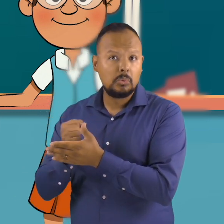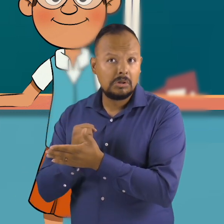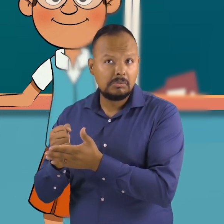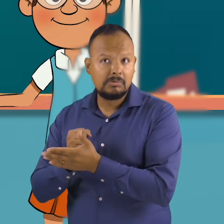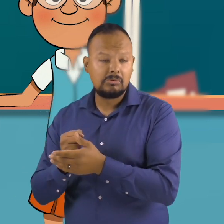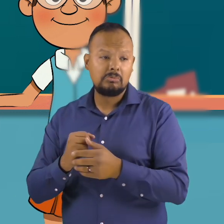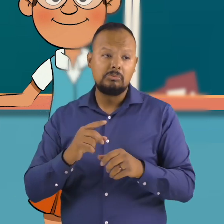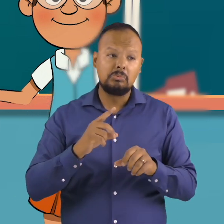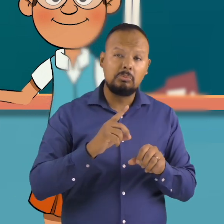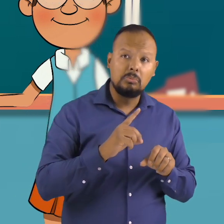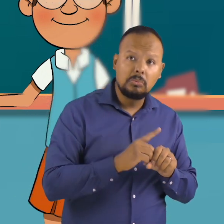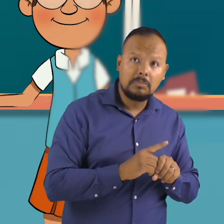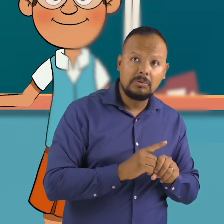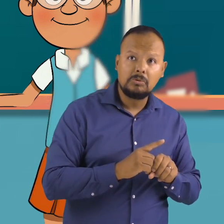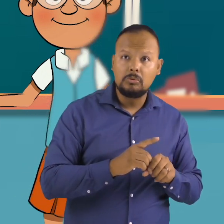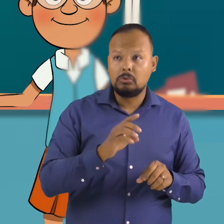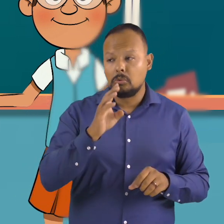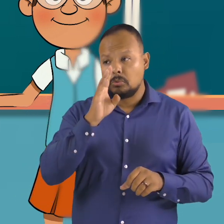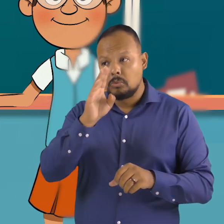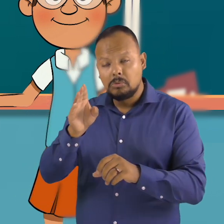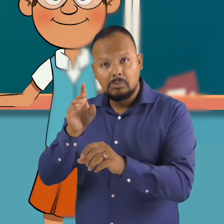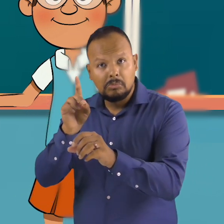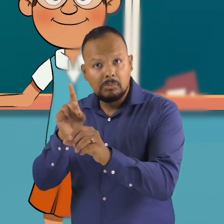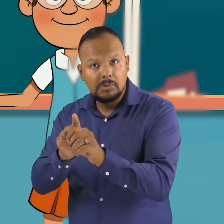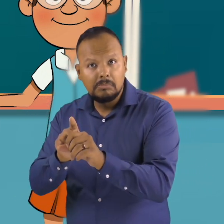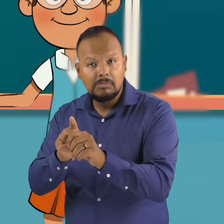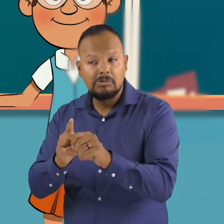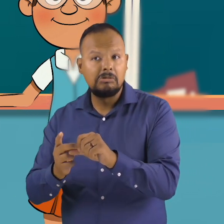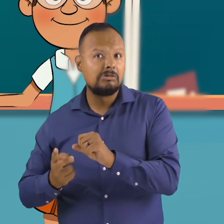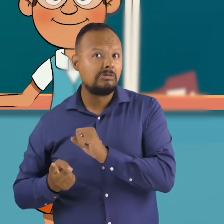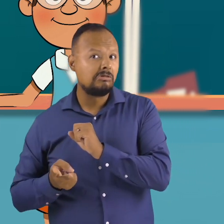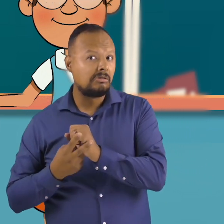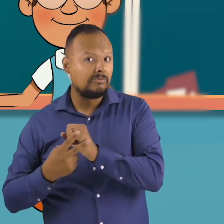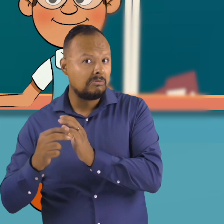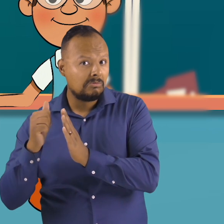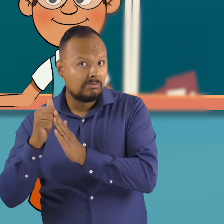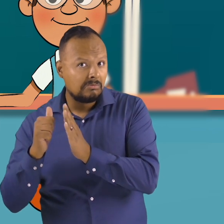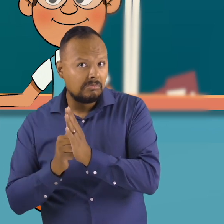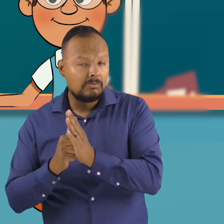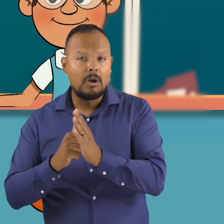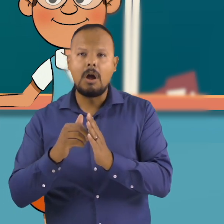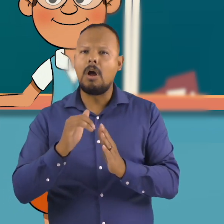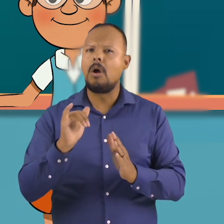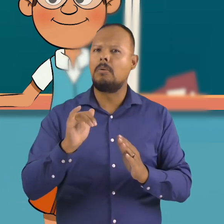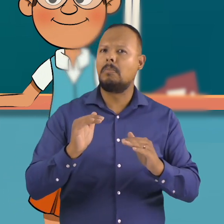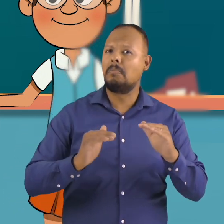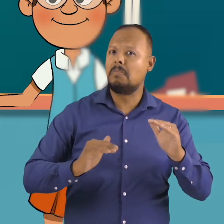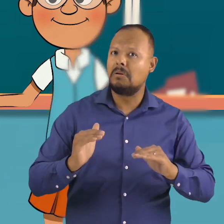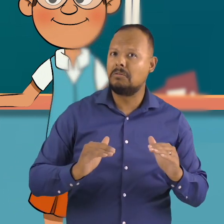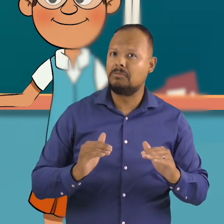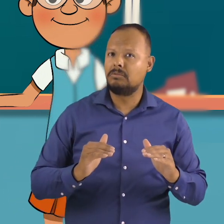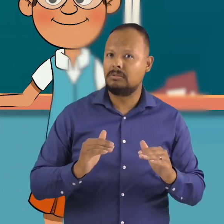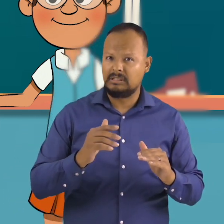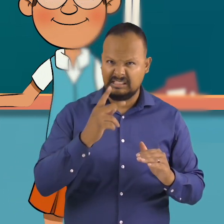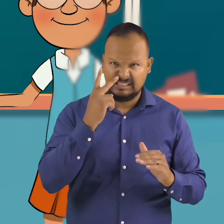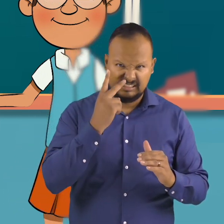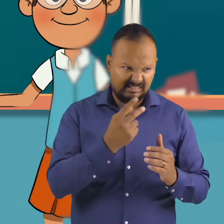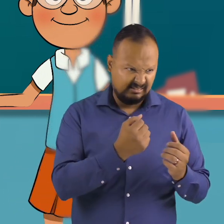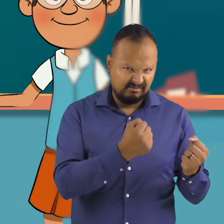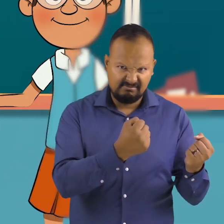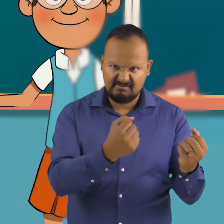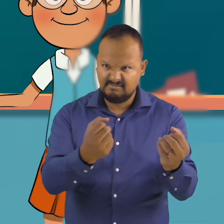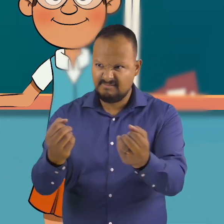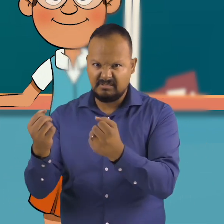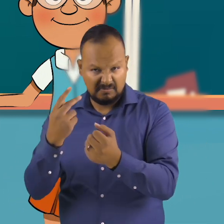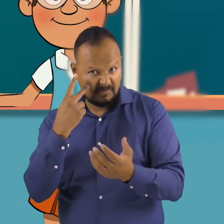Deposit, Savings Account, and Balance. Do you recognize any of those words?